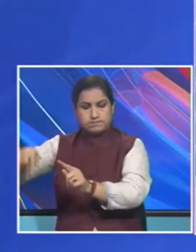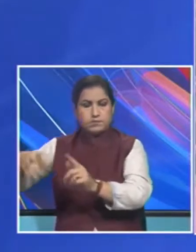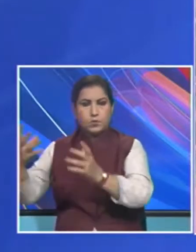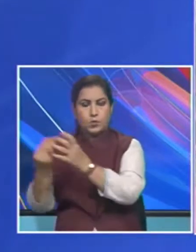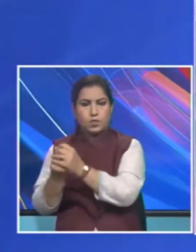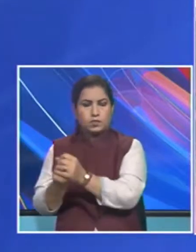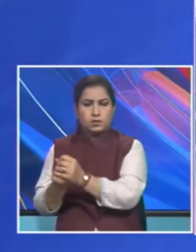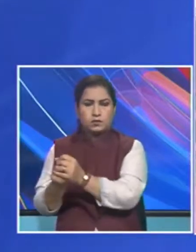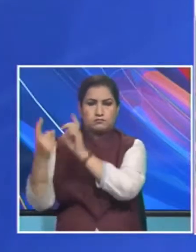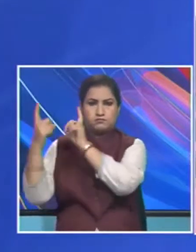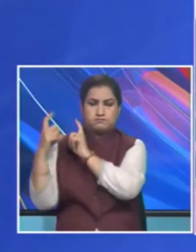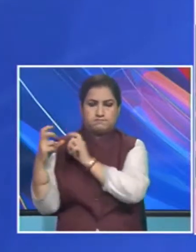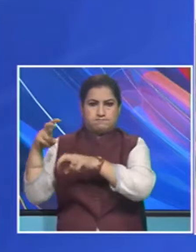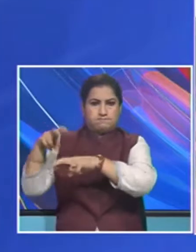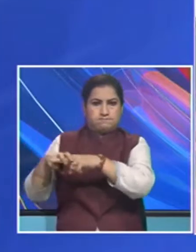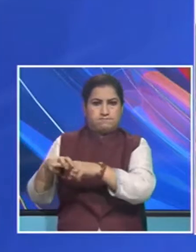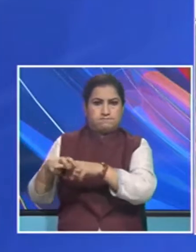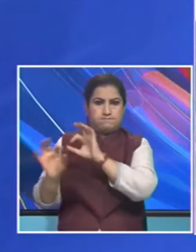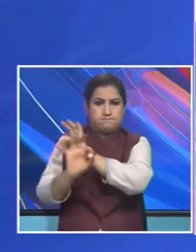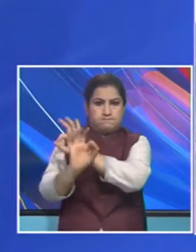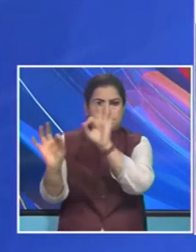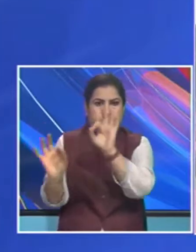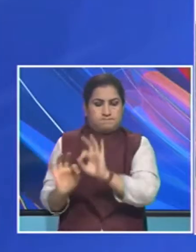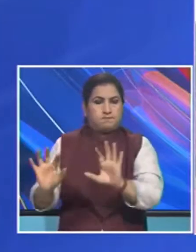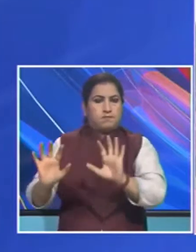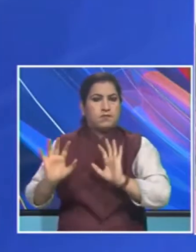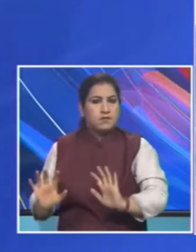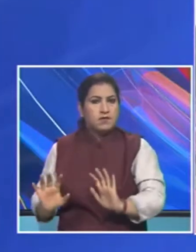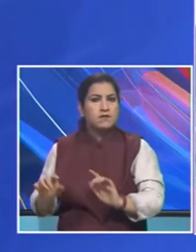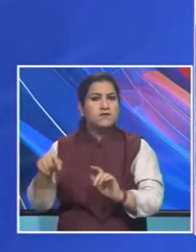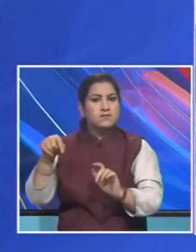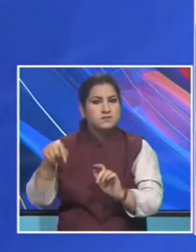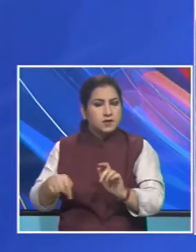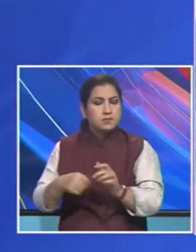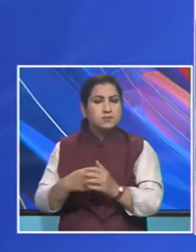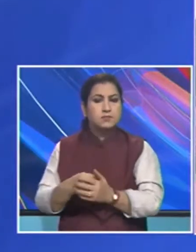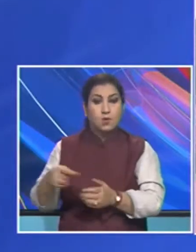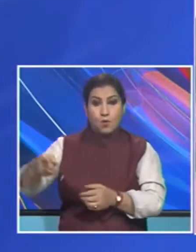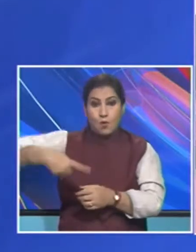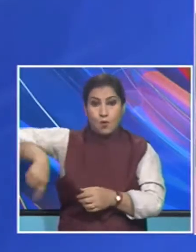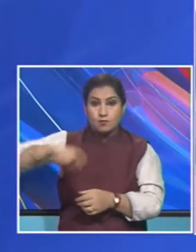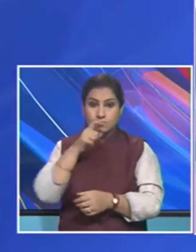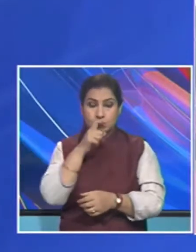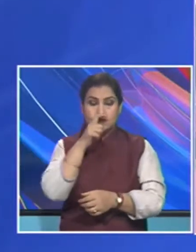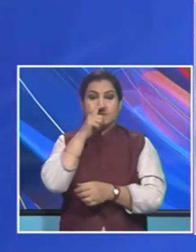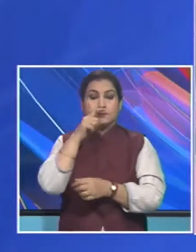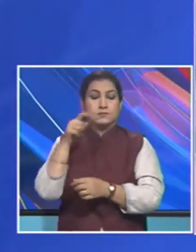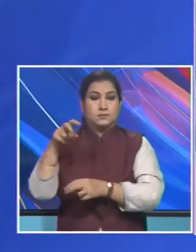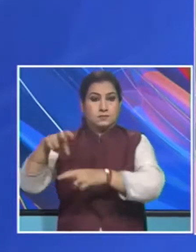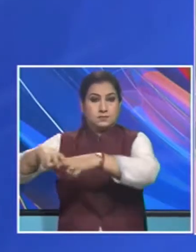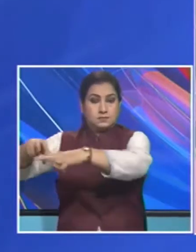on the route and will present arms as the dignitaries pass by.